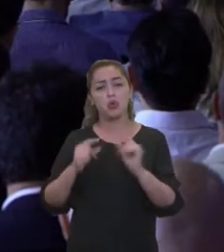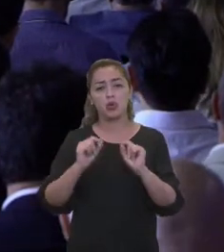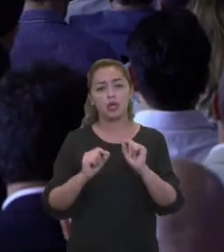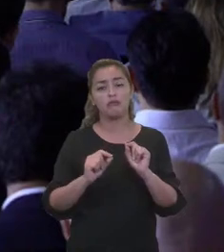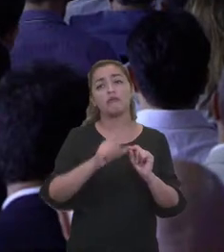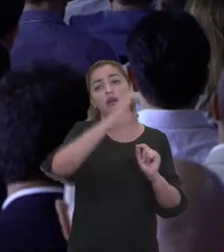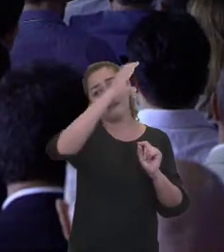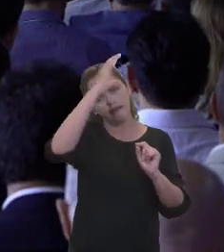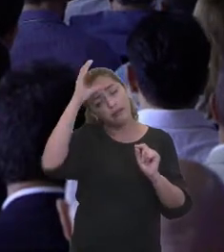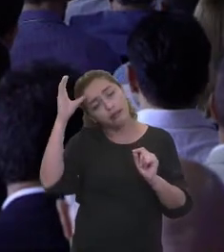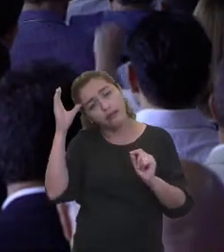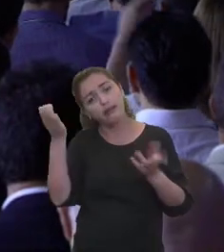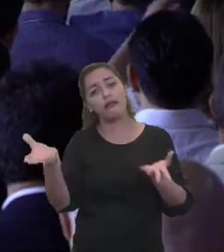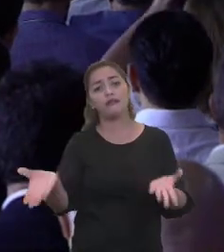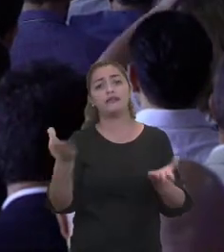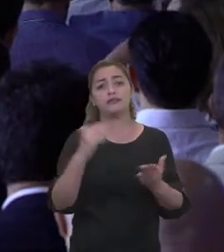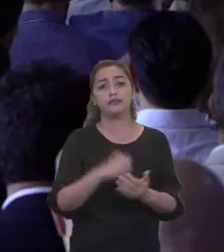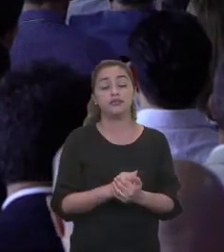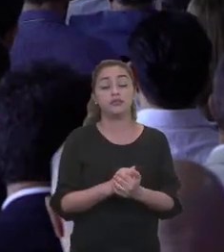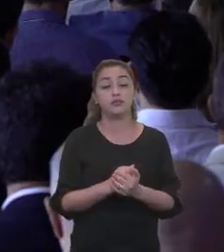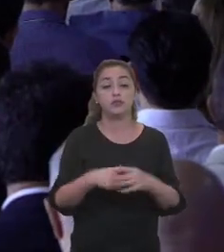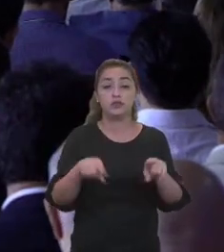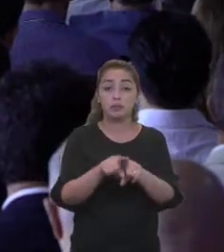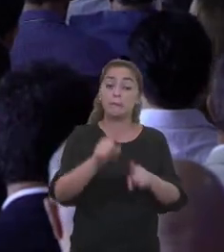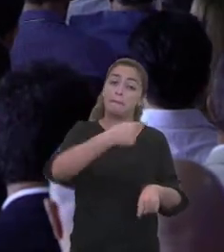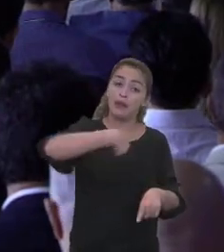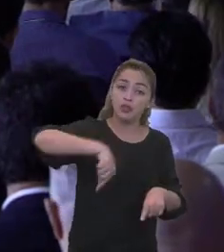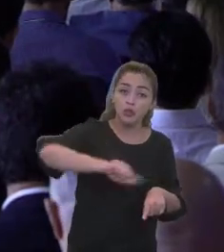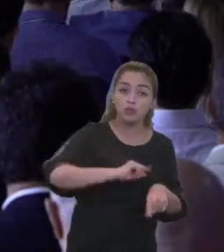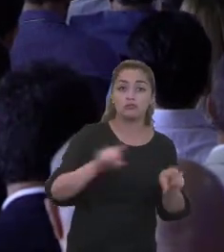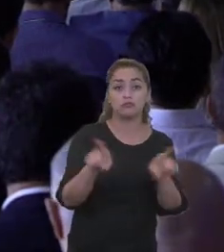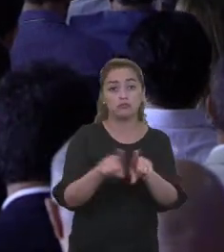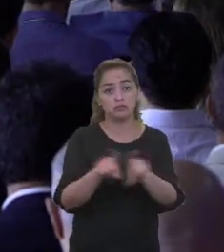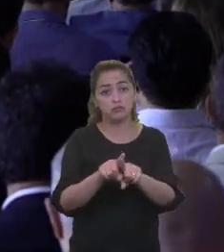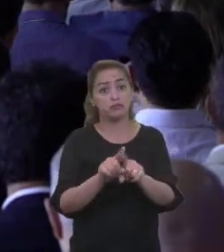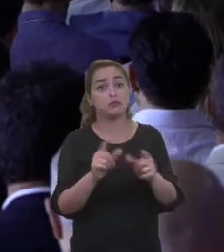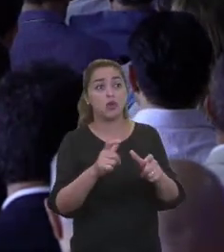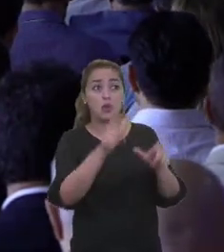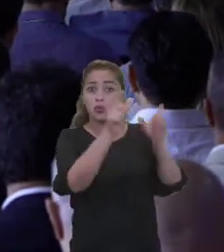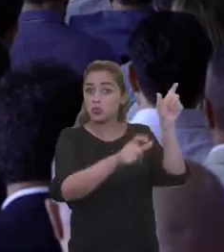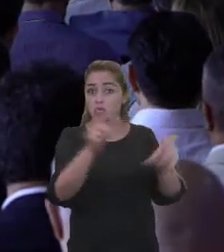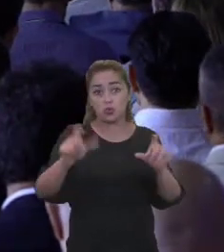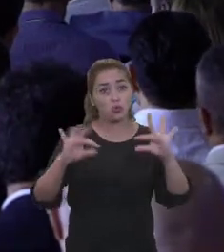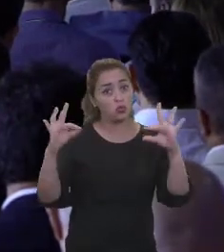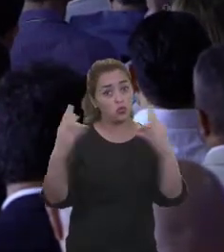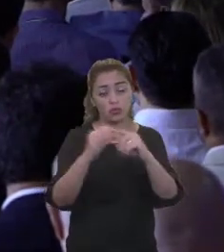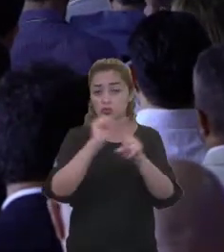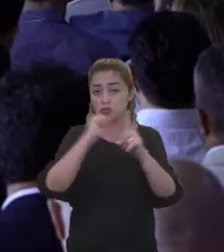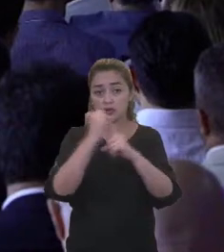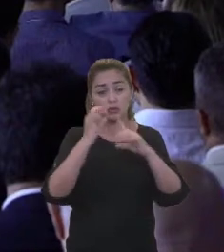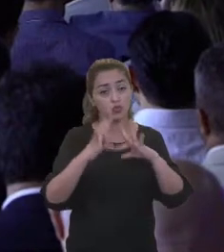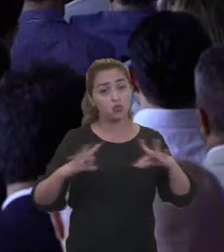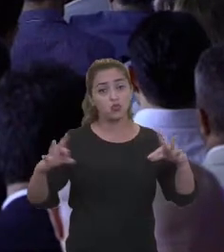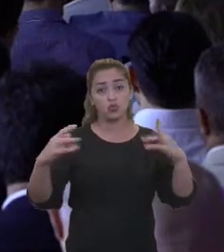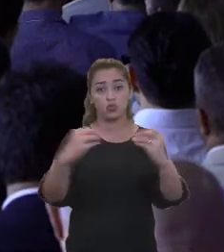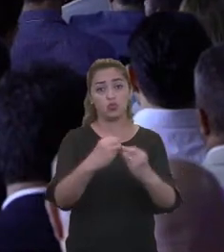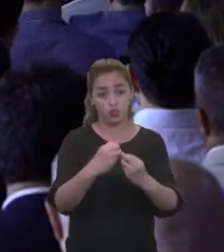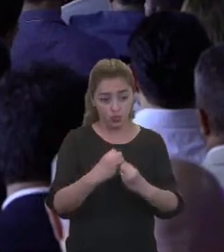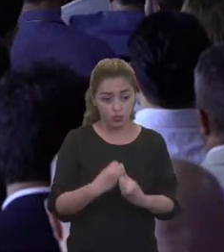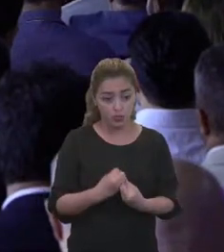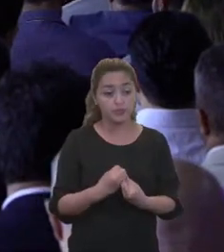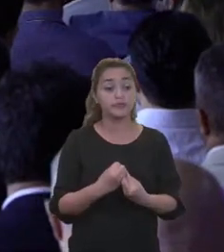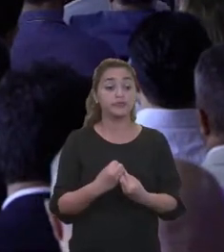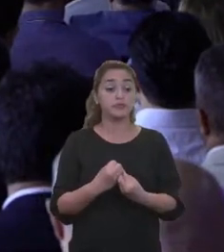translated into what? Respect for clients, respect for ourselves, to our colleagues, to the society in general. Respect